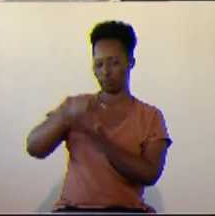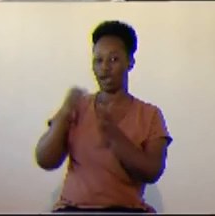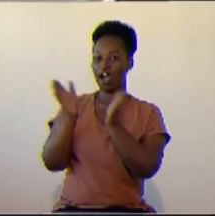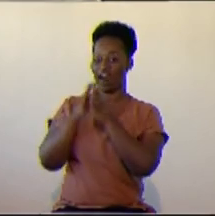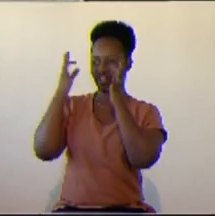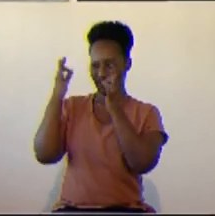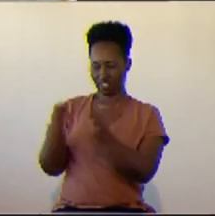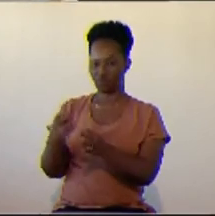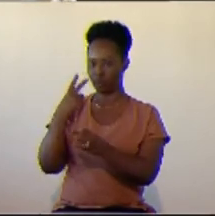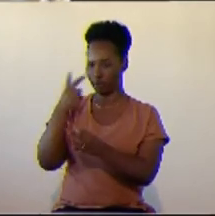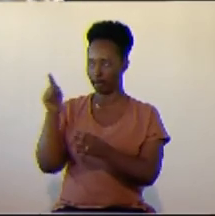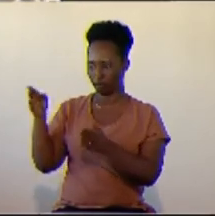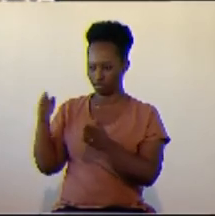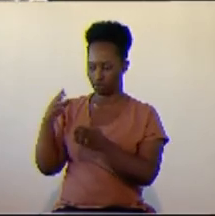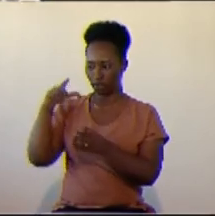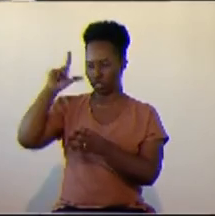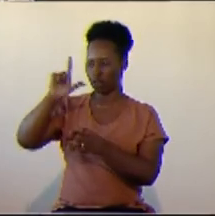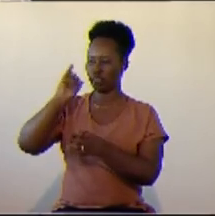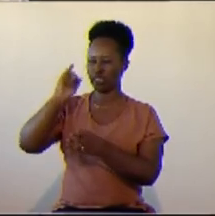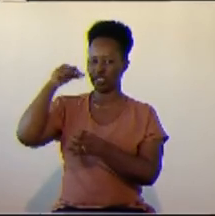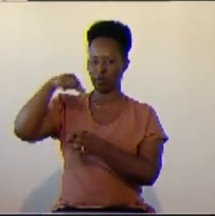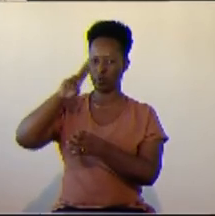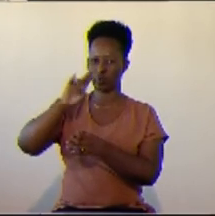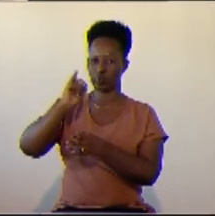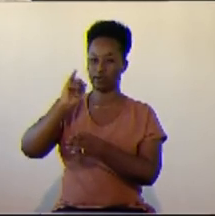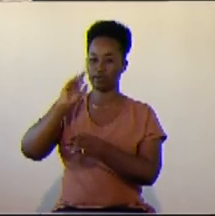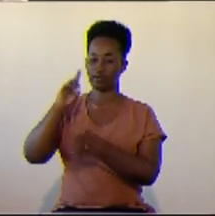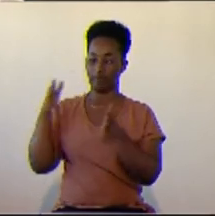are colored. So I am going to,